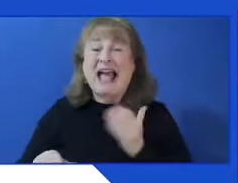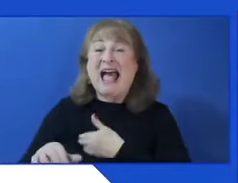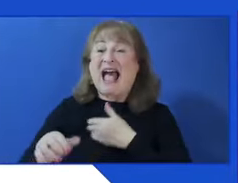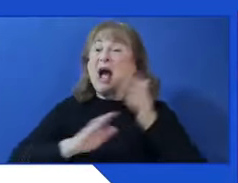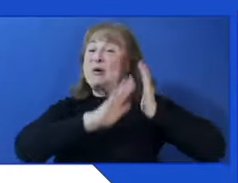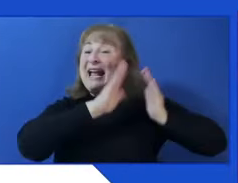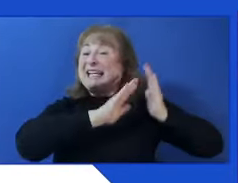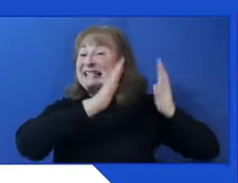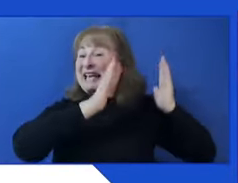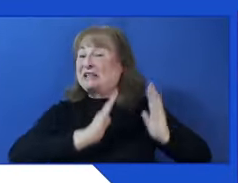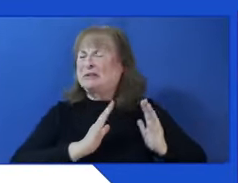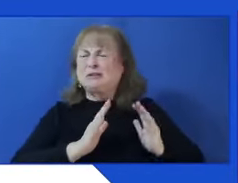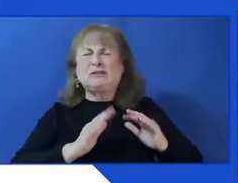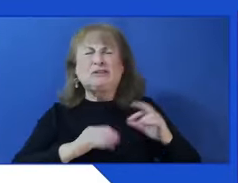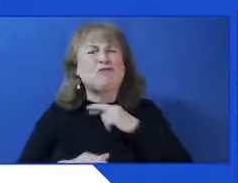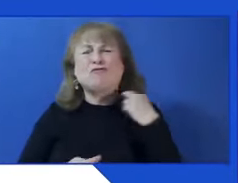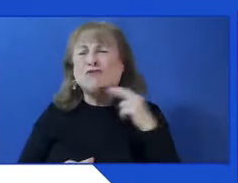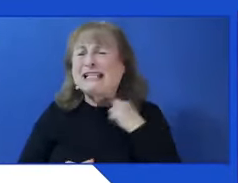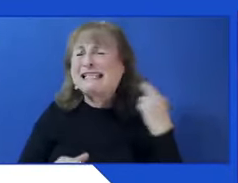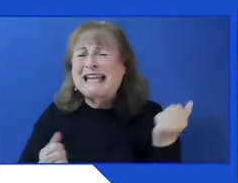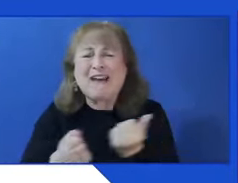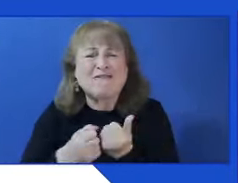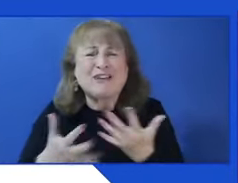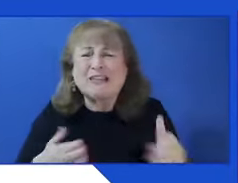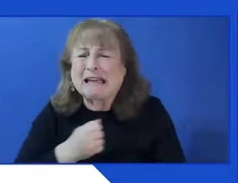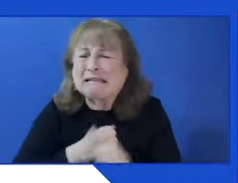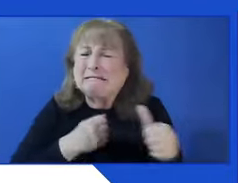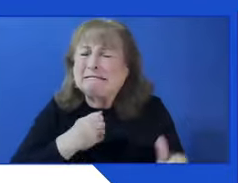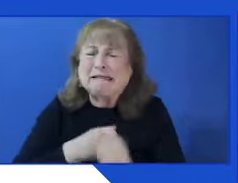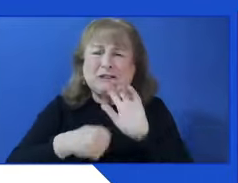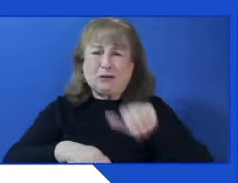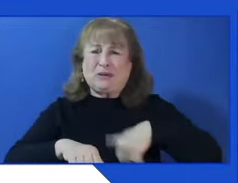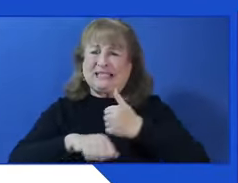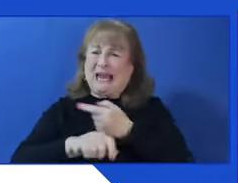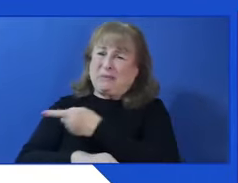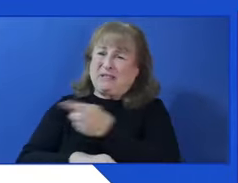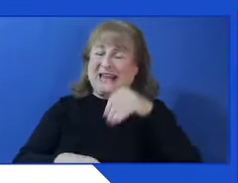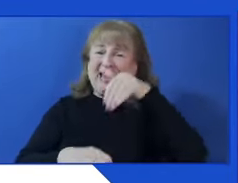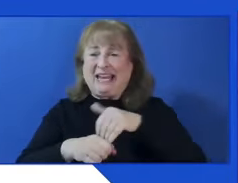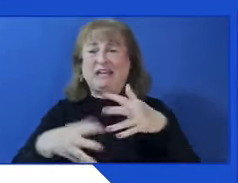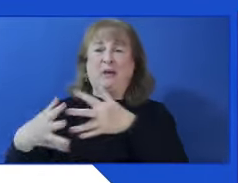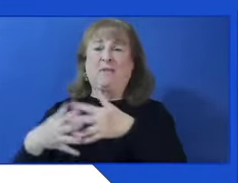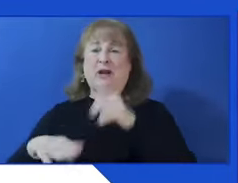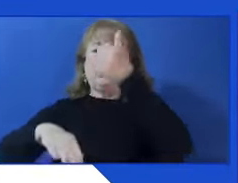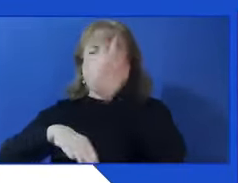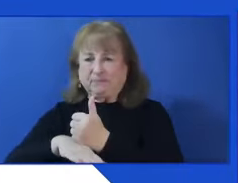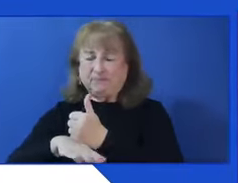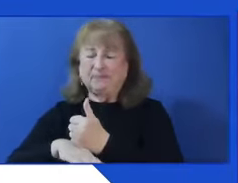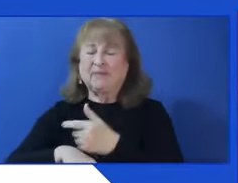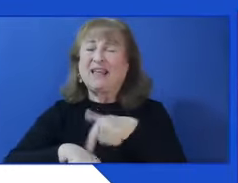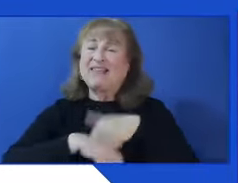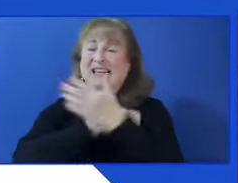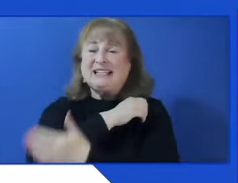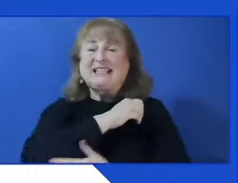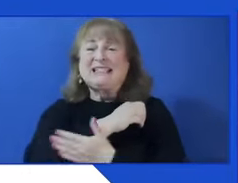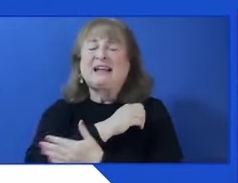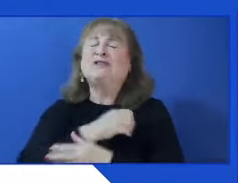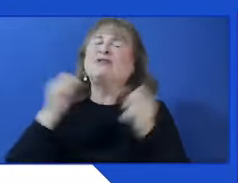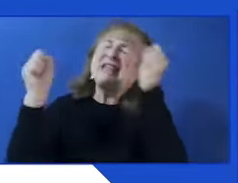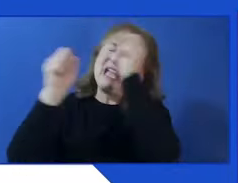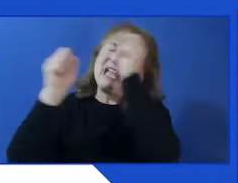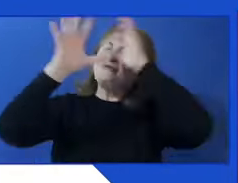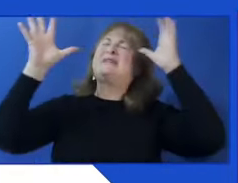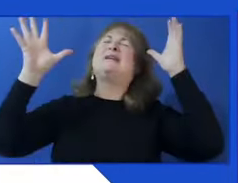ancestors risked everything to reestablish themselves in America, a country they dreamed would